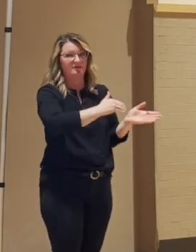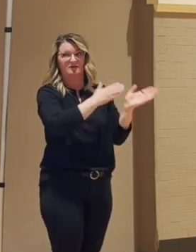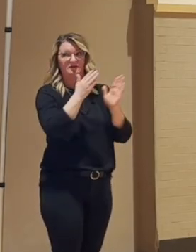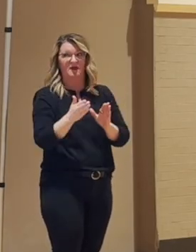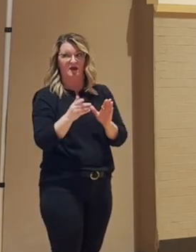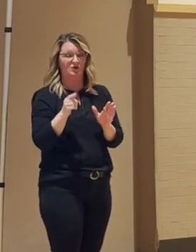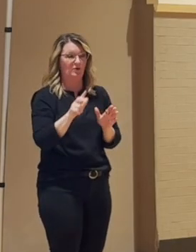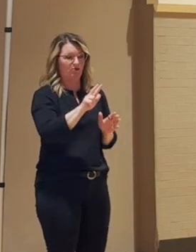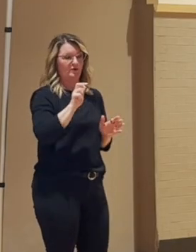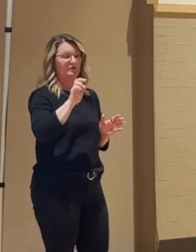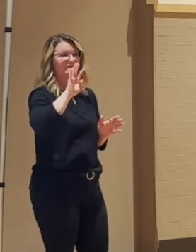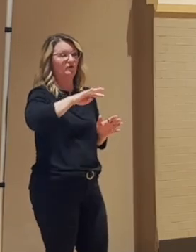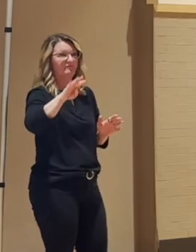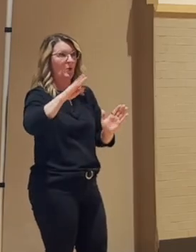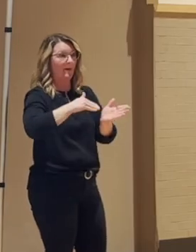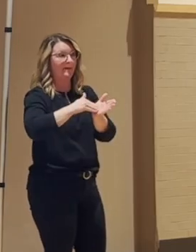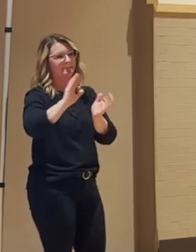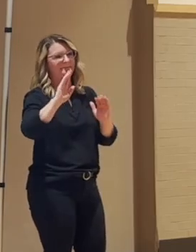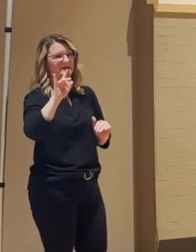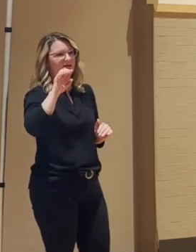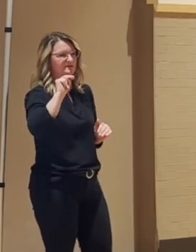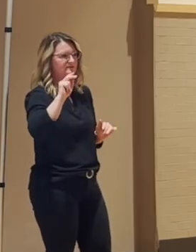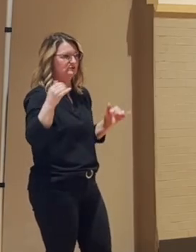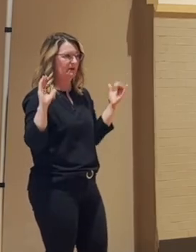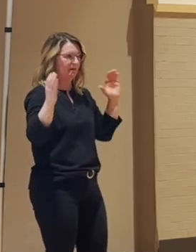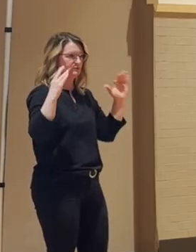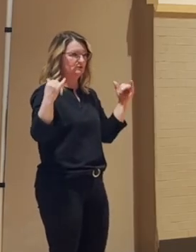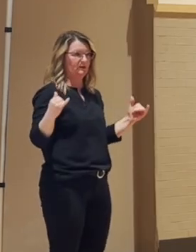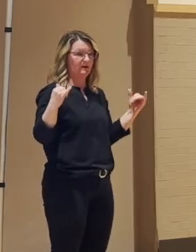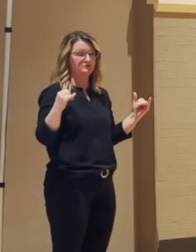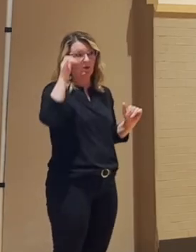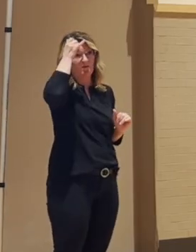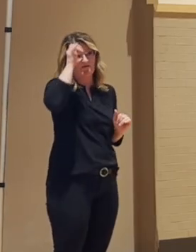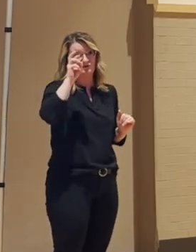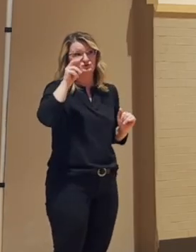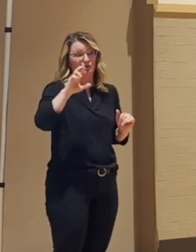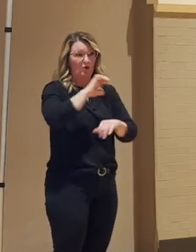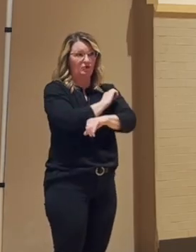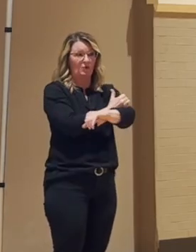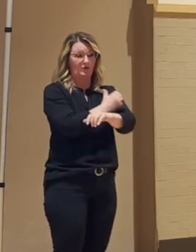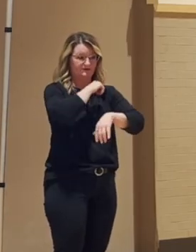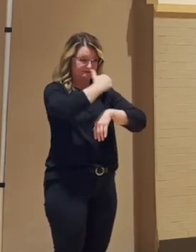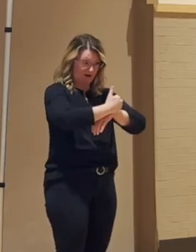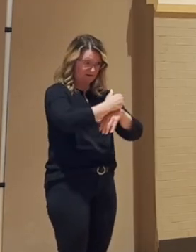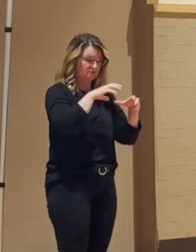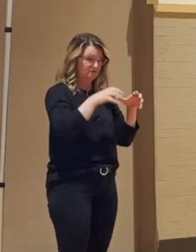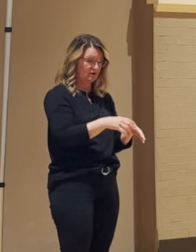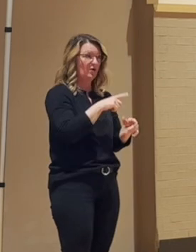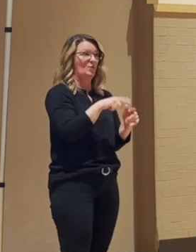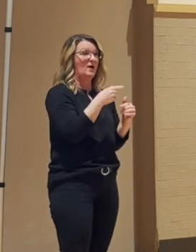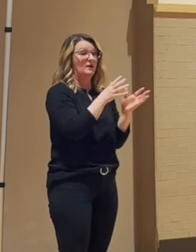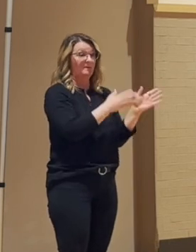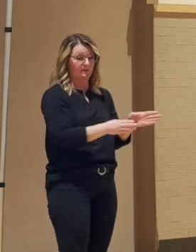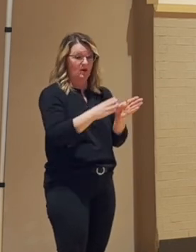be 344 million in today's dollars. The Buffalo Sewer Authority was established, and the plan was that once all of the